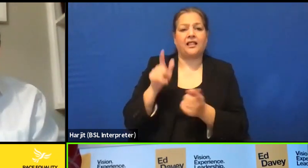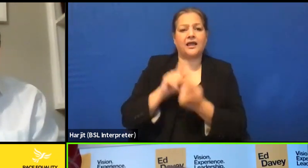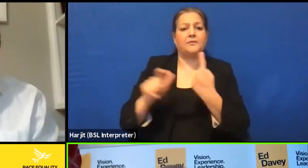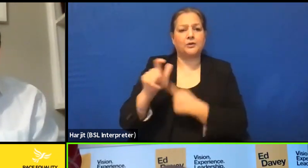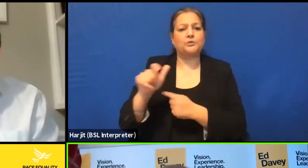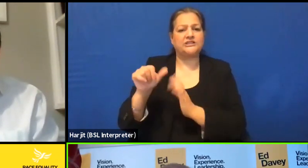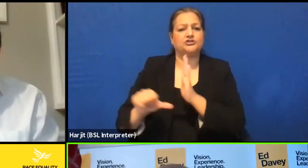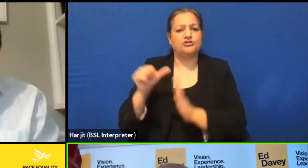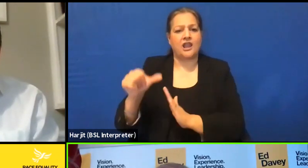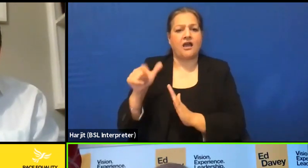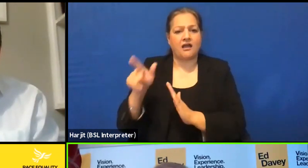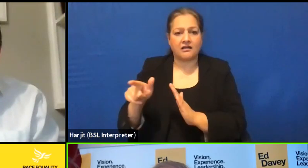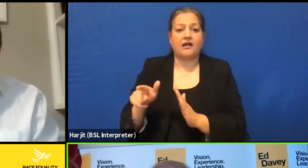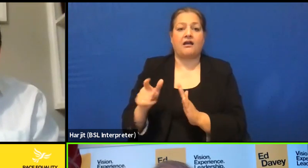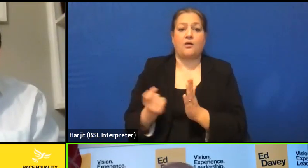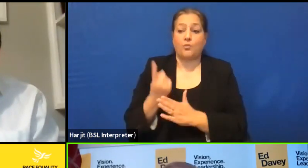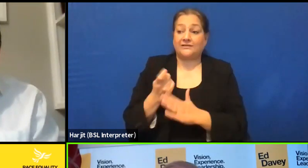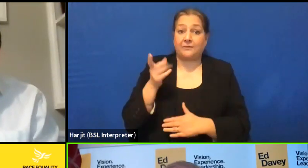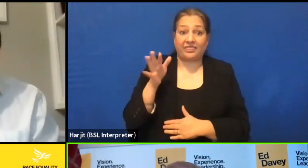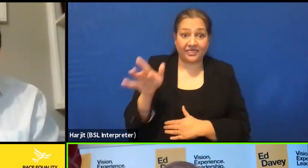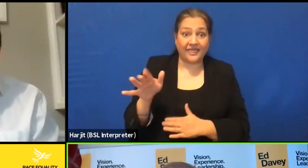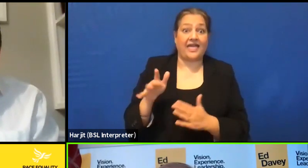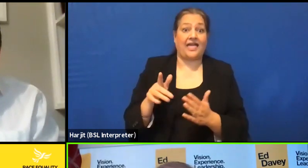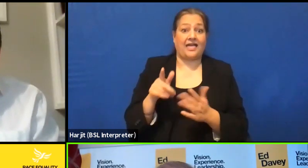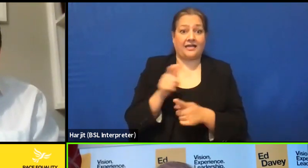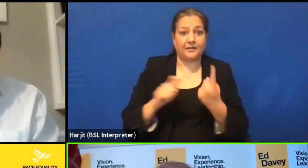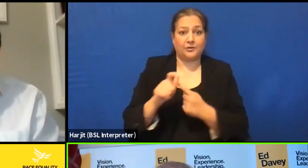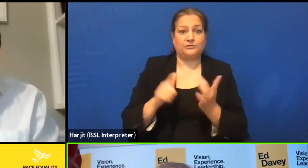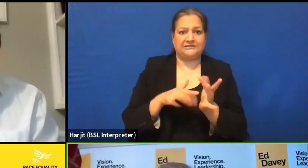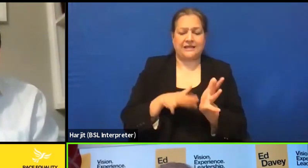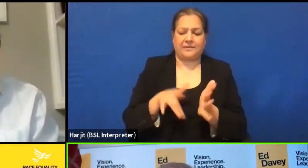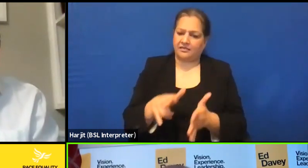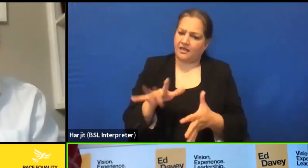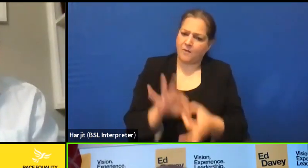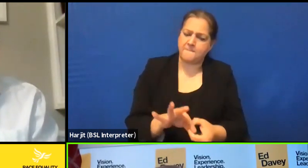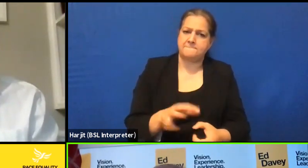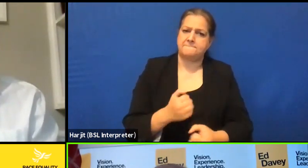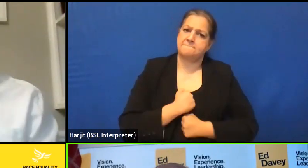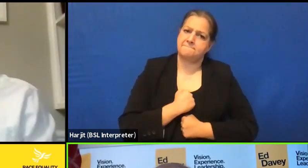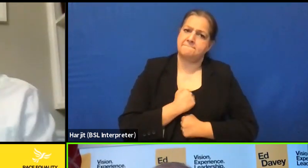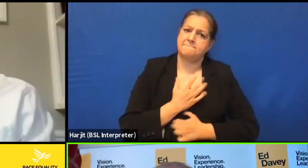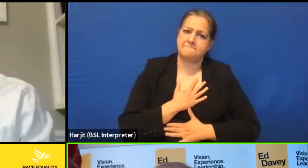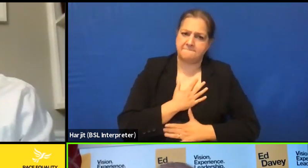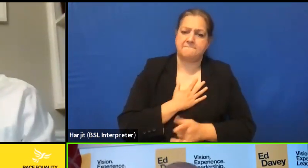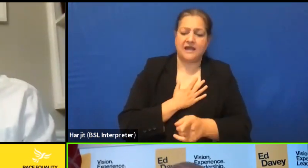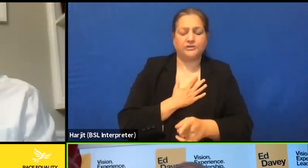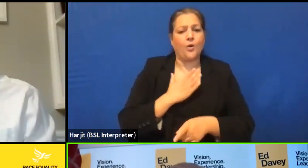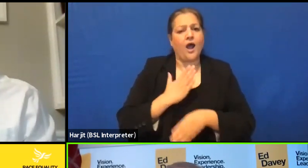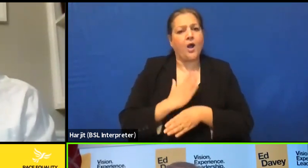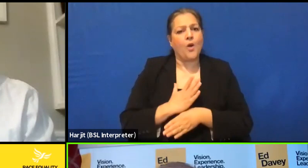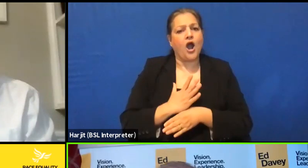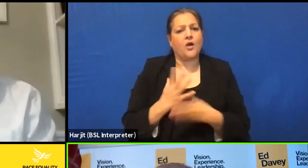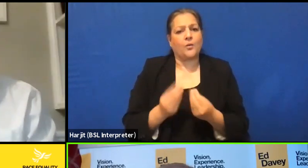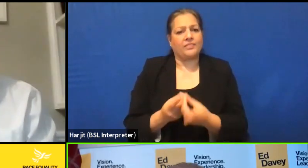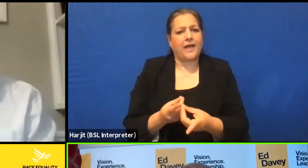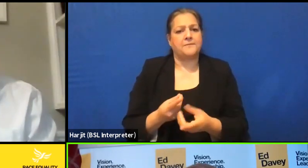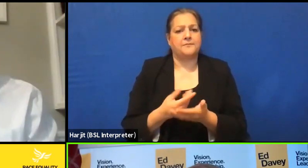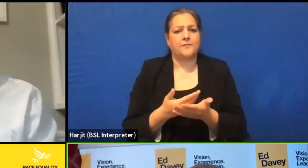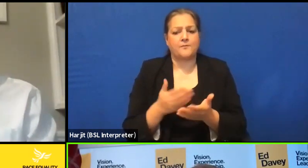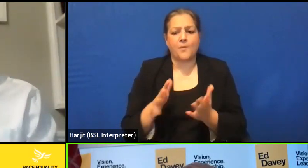and what happened in Sri Lanka to the Tamil community is very, very dear to their hearts. And I've done a lot of work on that, on the all-party parliamentary